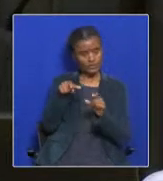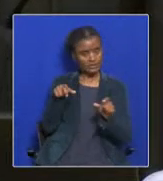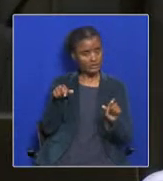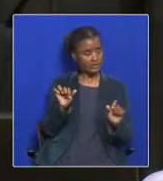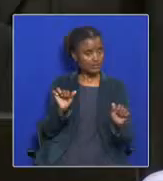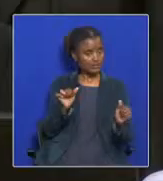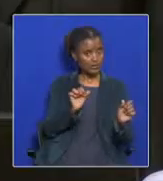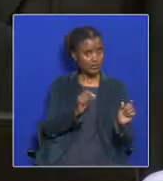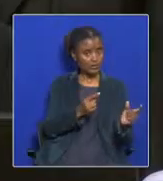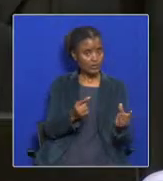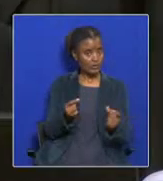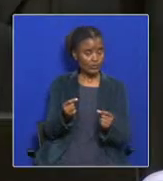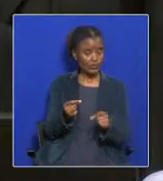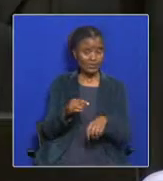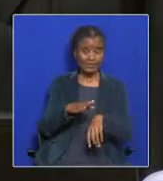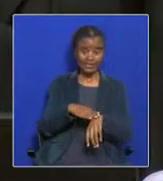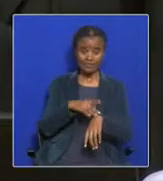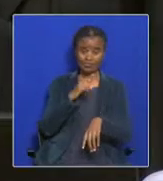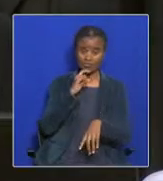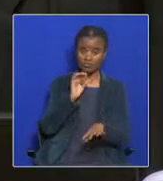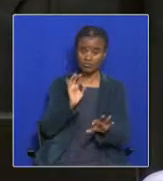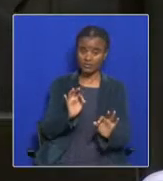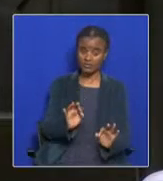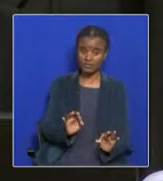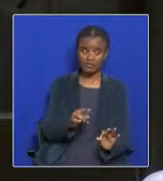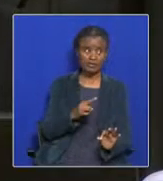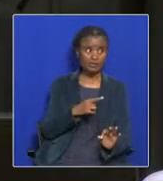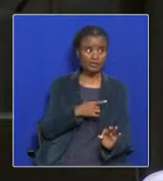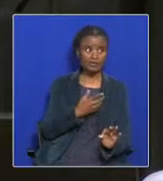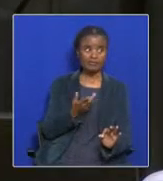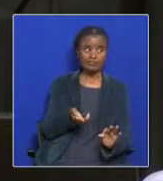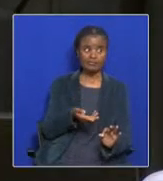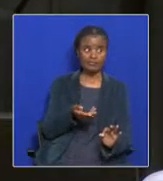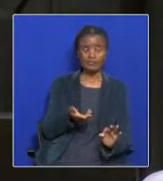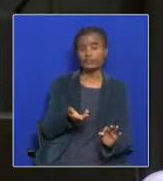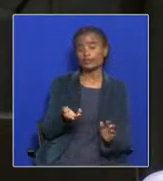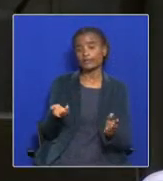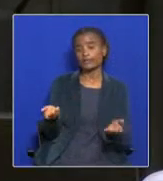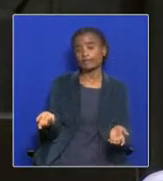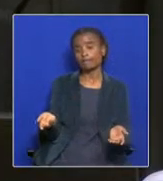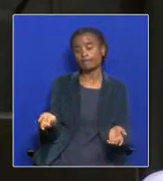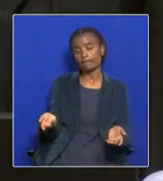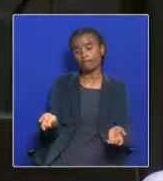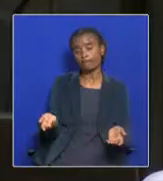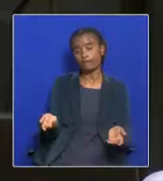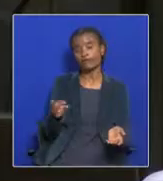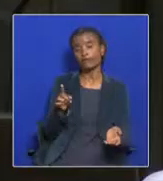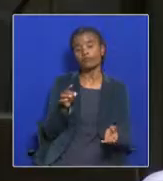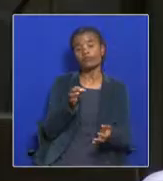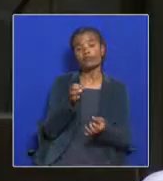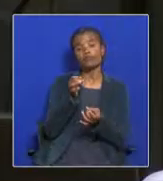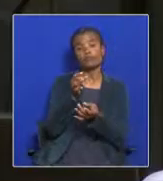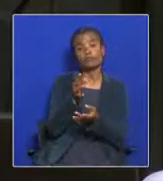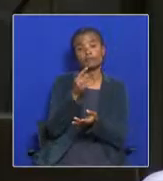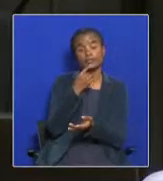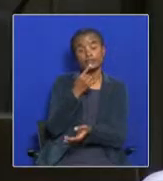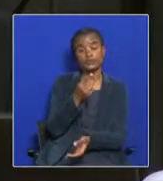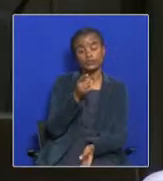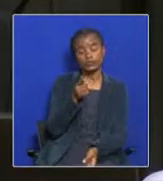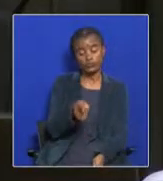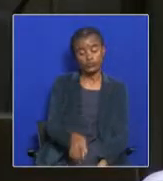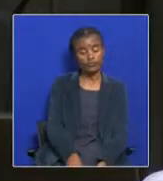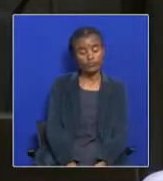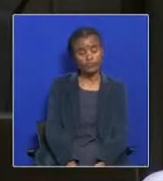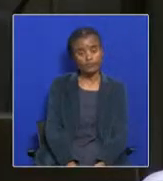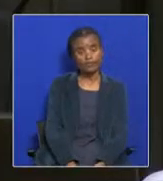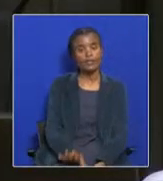least, it doesn't seem to be. And so, let me put to you that it suggests to